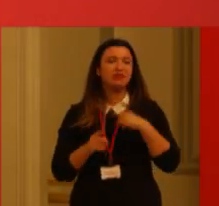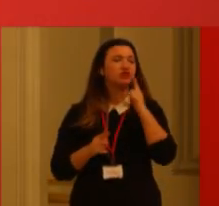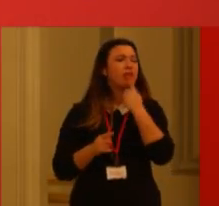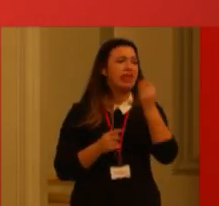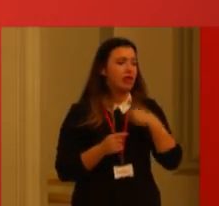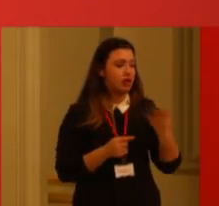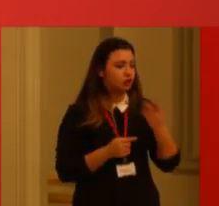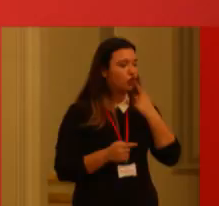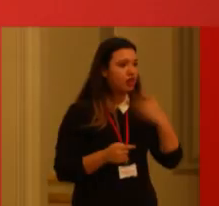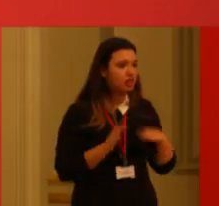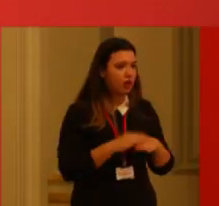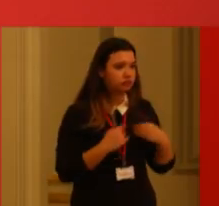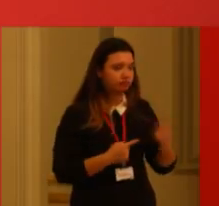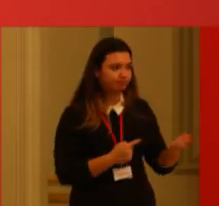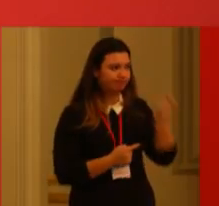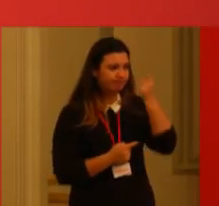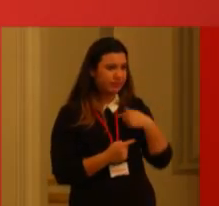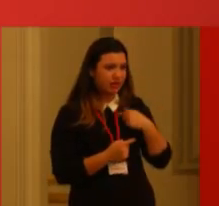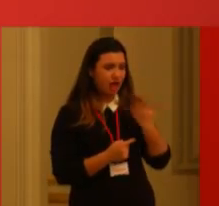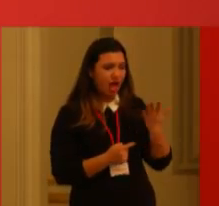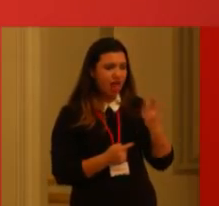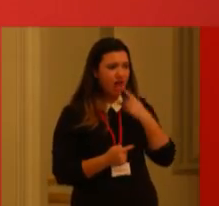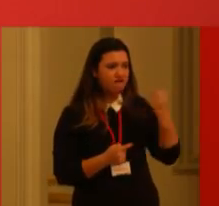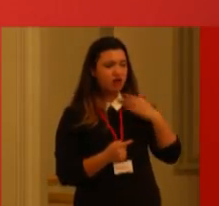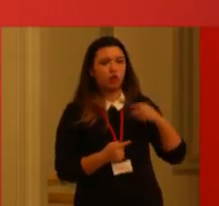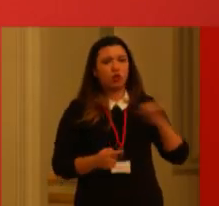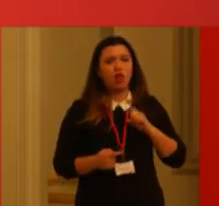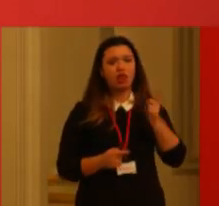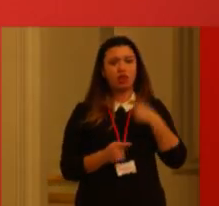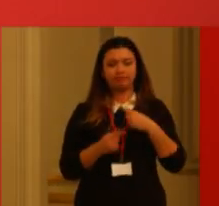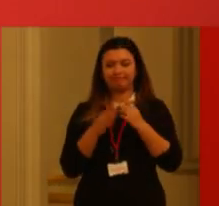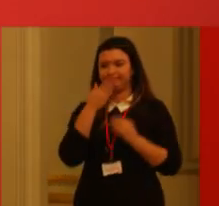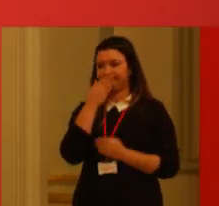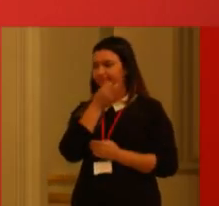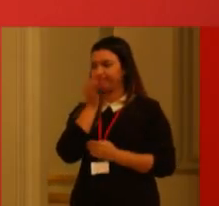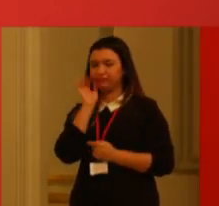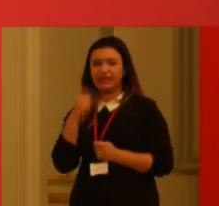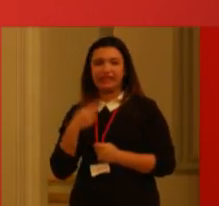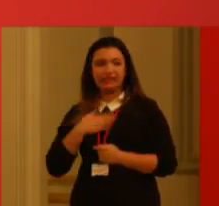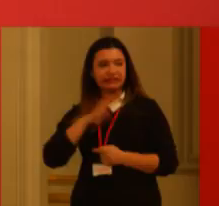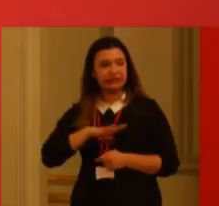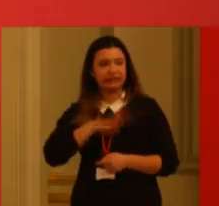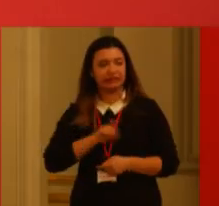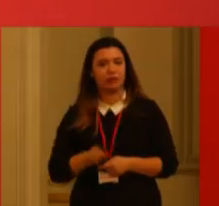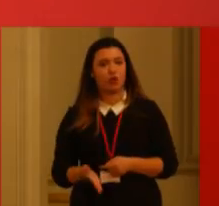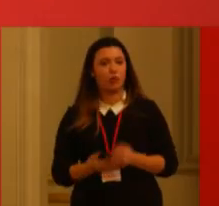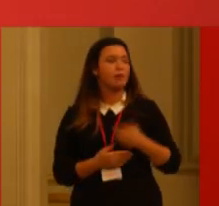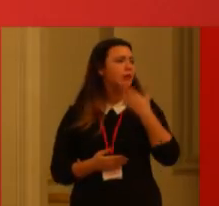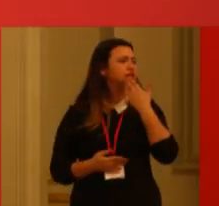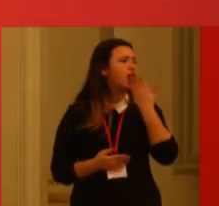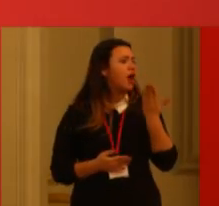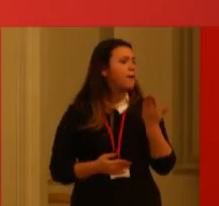they feel that it is the only solution to disguise their identities. For some, it's possible to disguise that, and for some others, it's